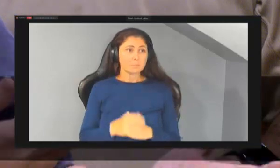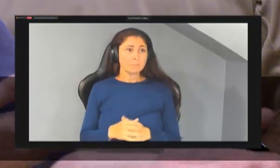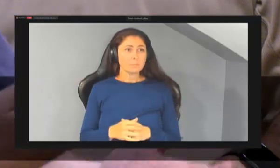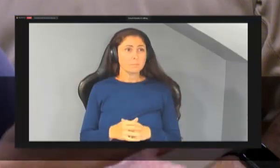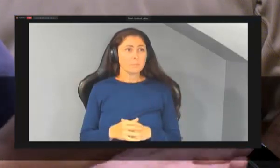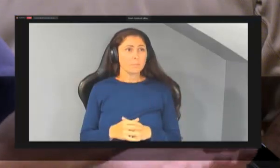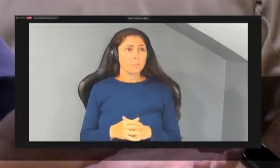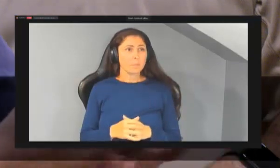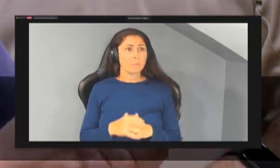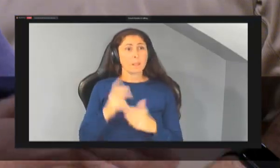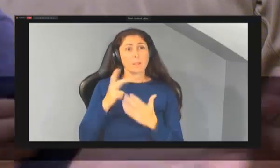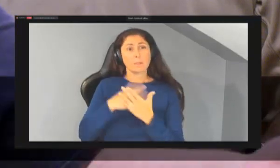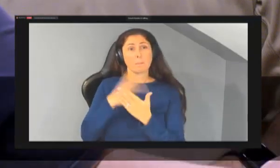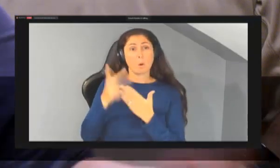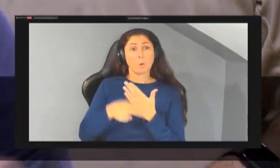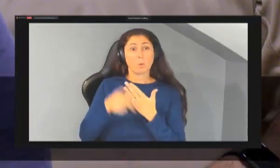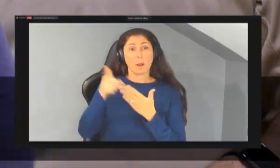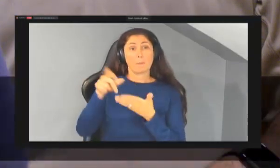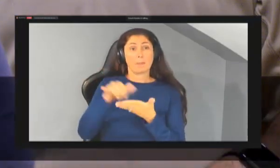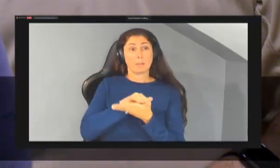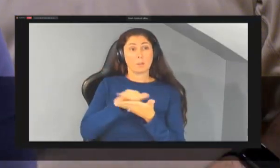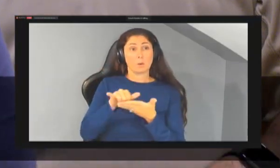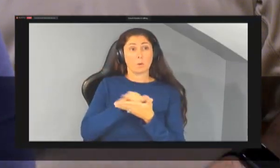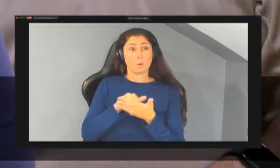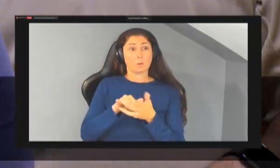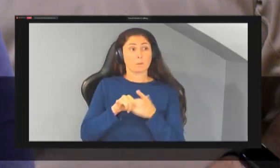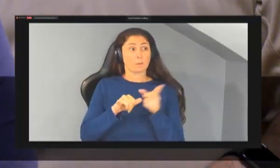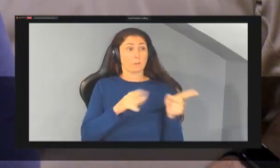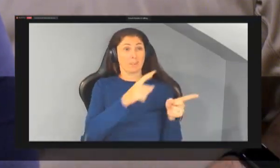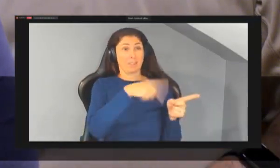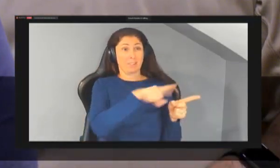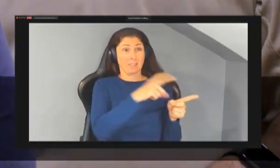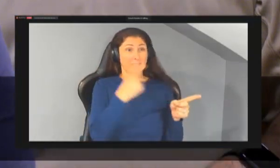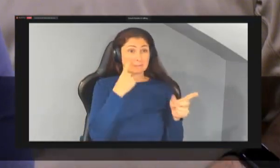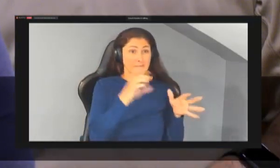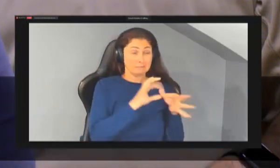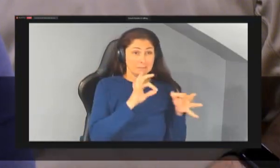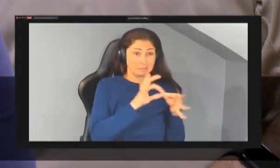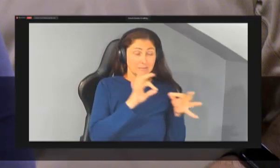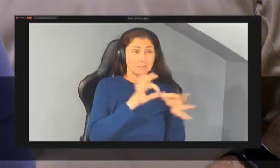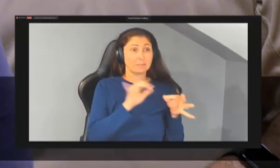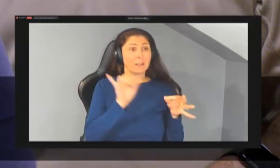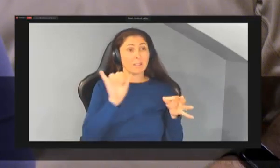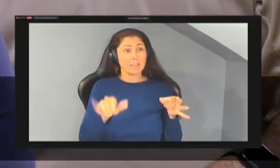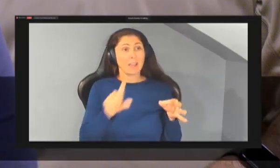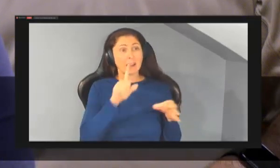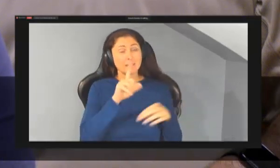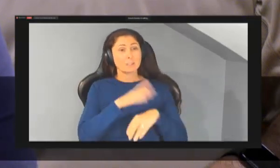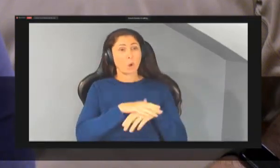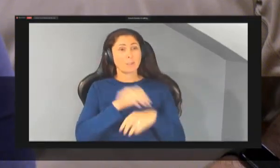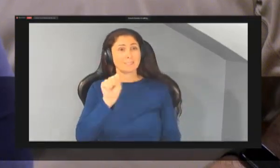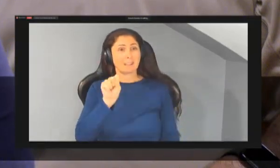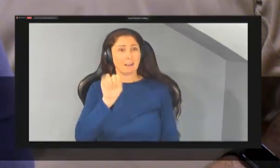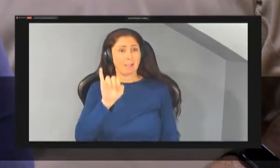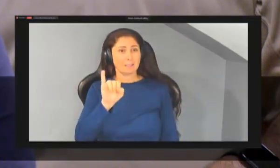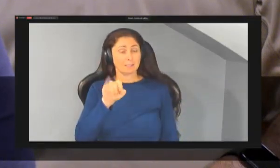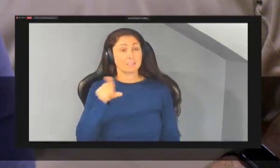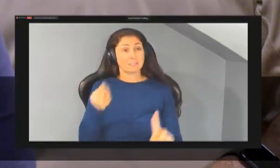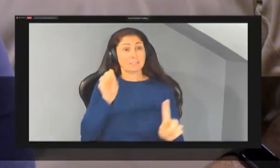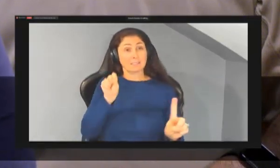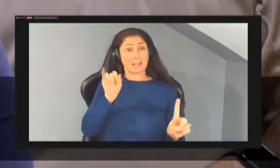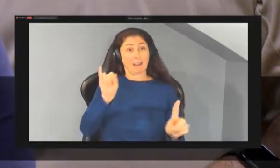The program in New York that the Humane Action folks were speaking about, that is on Staten Island. Staten Island is an